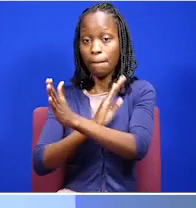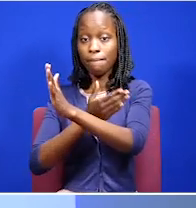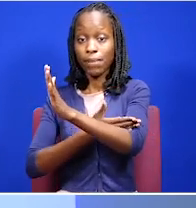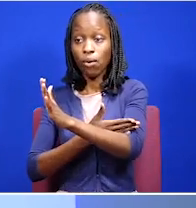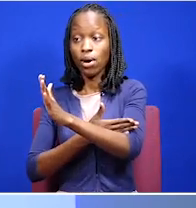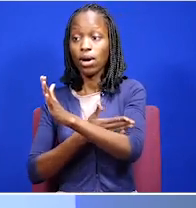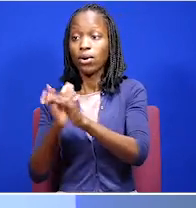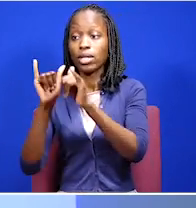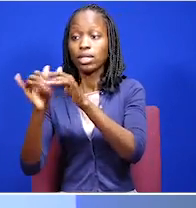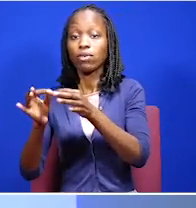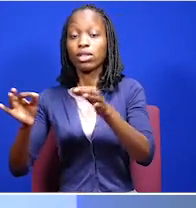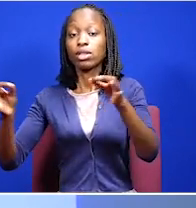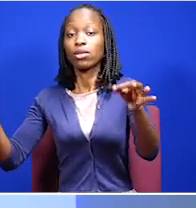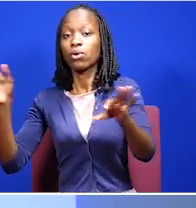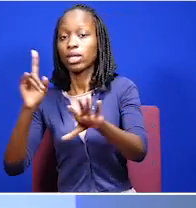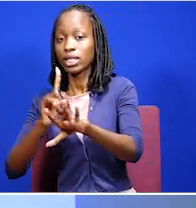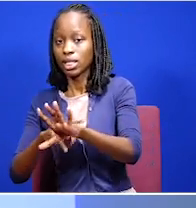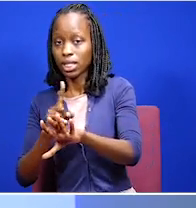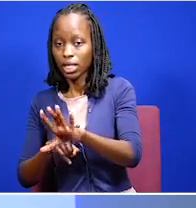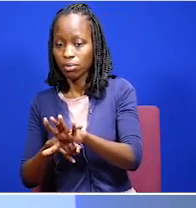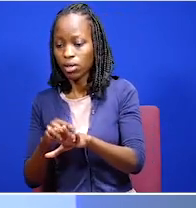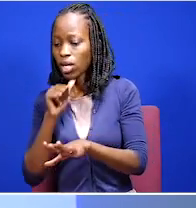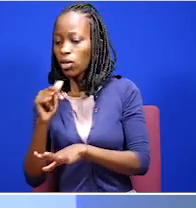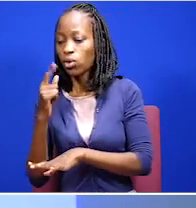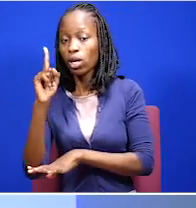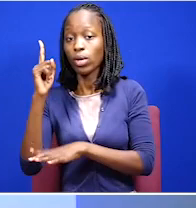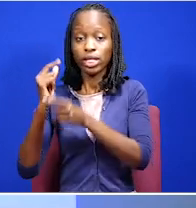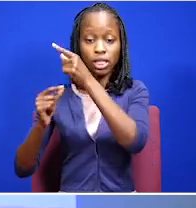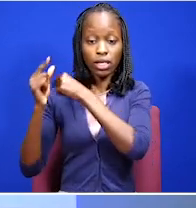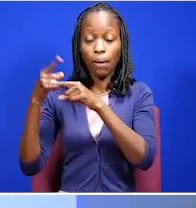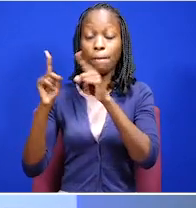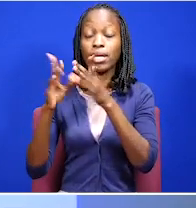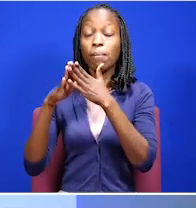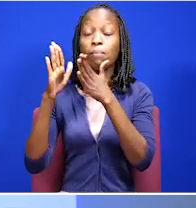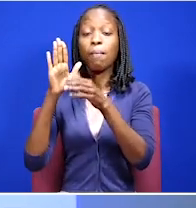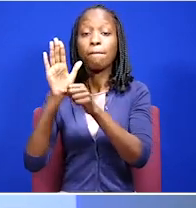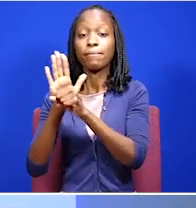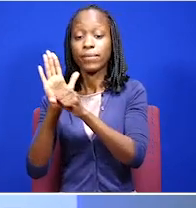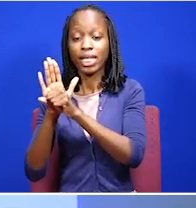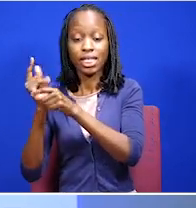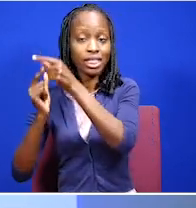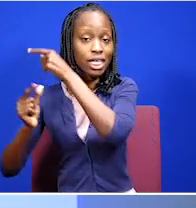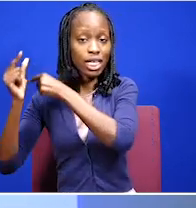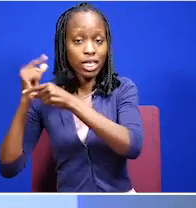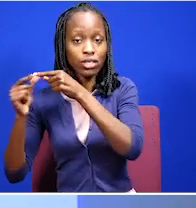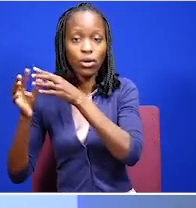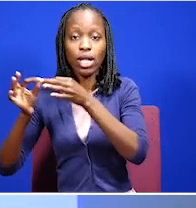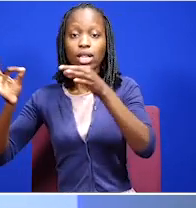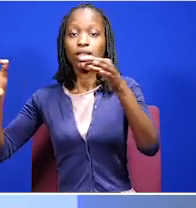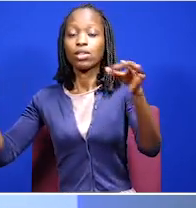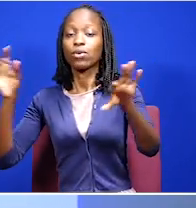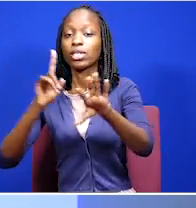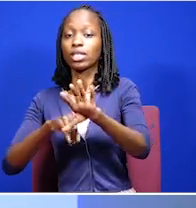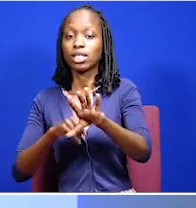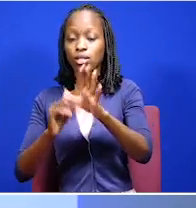ripple effects over time, and not just a generation, over generations and over a long